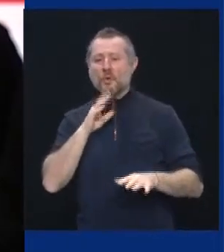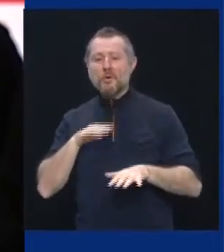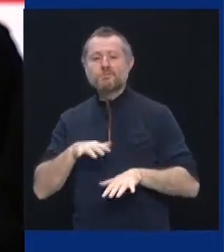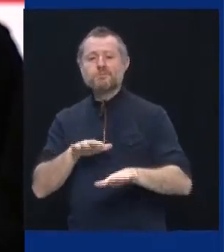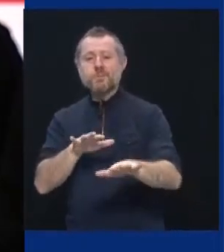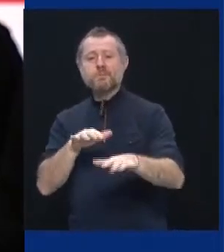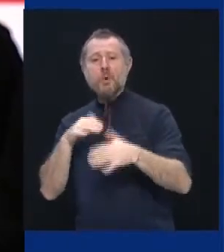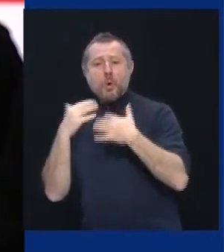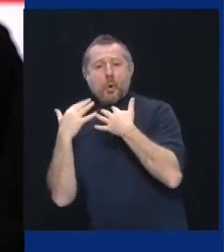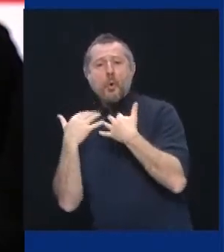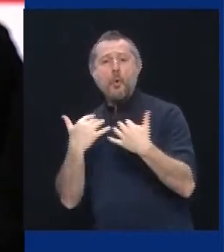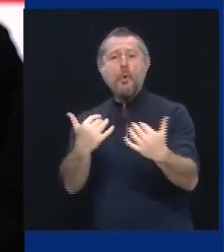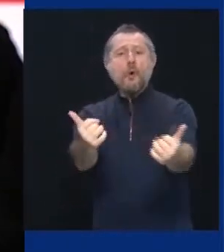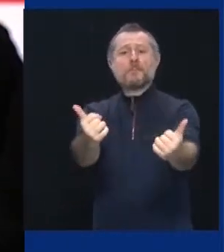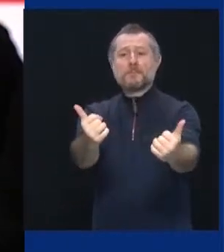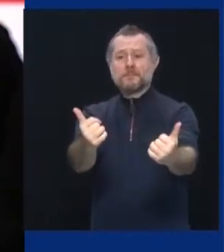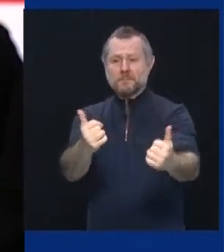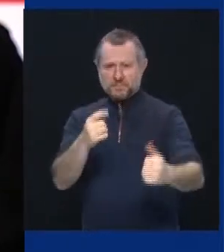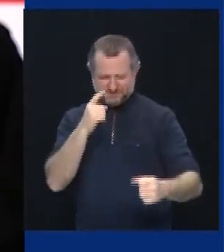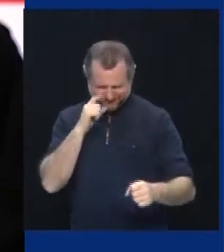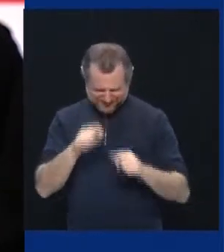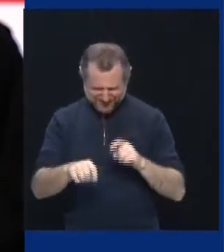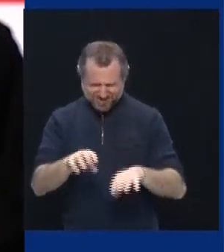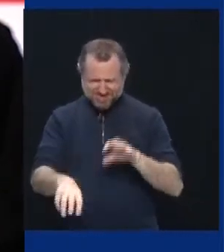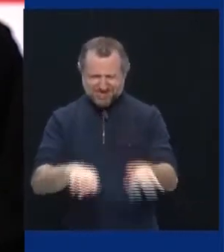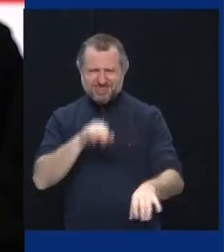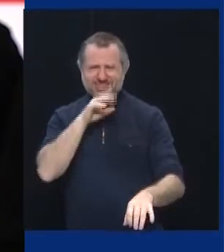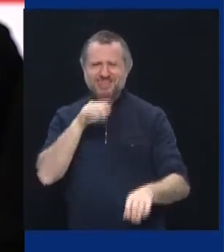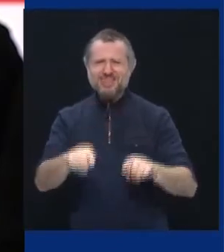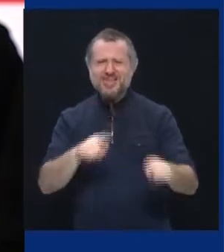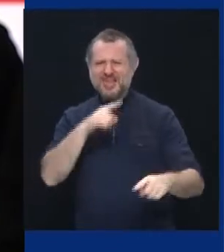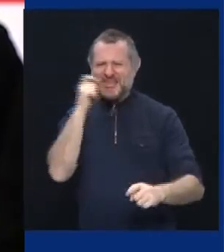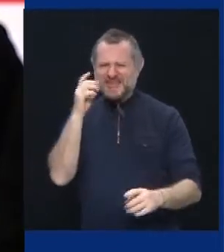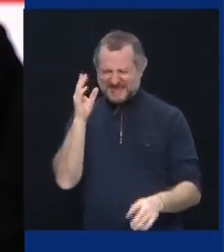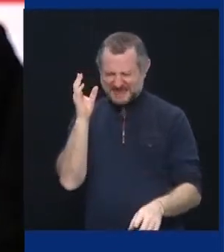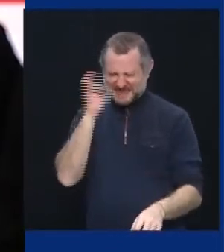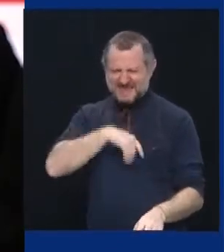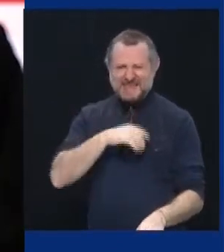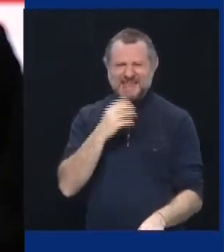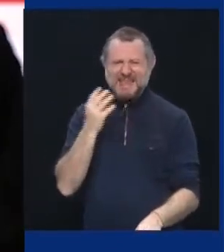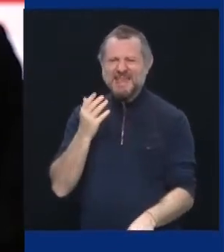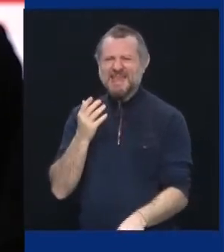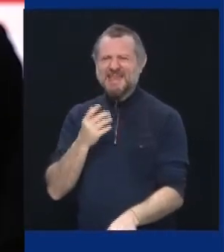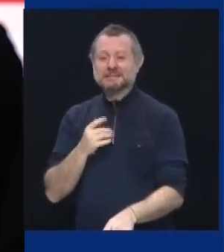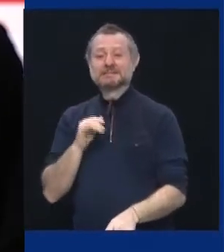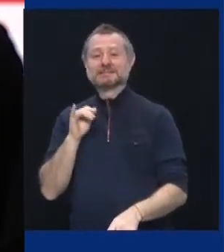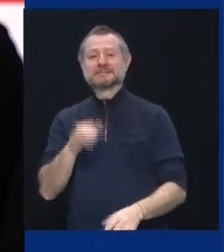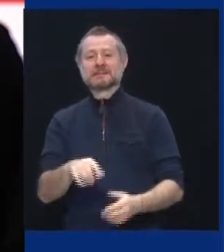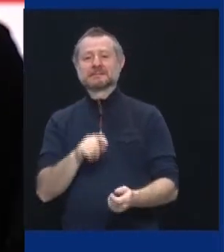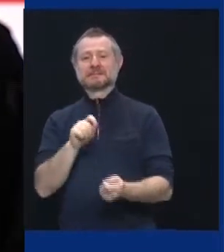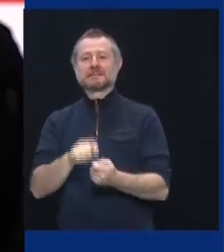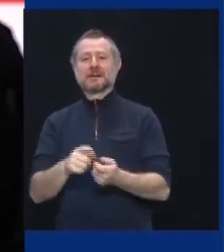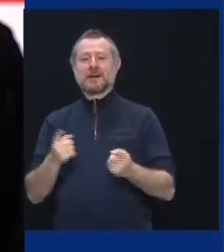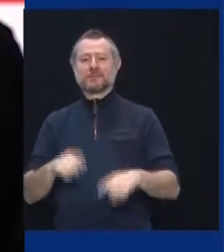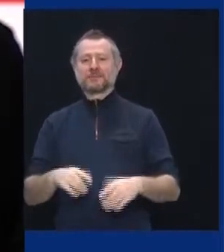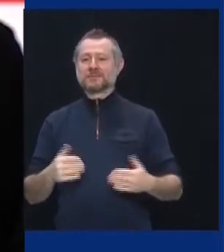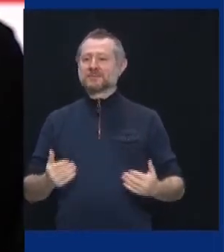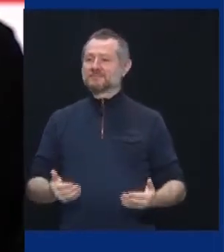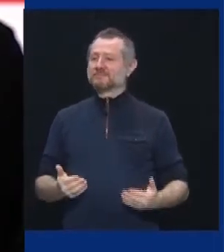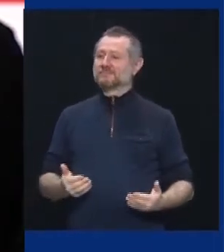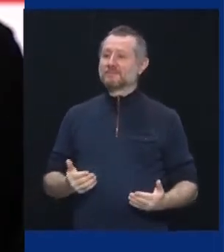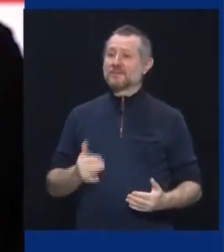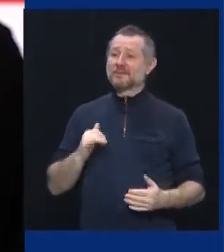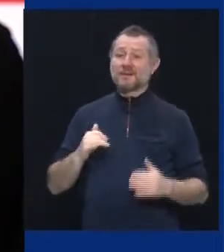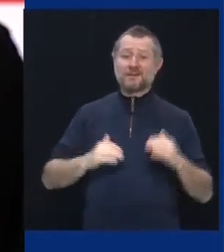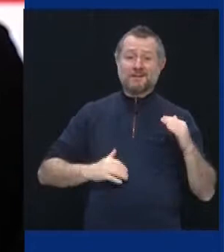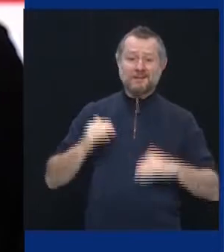all the ugliness that was underneath? We saw all the ugliness that was underneath. We saw the inequity in health